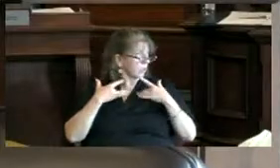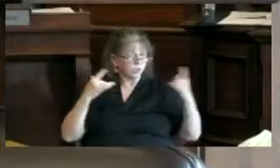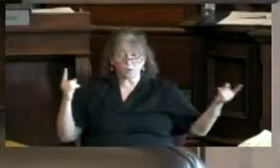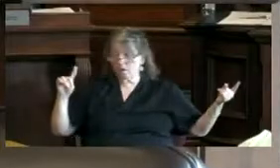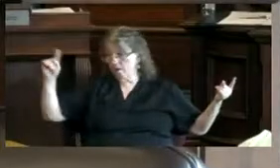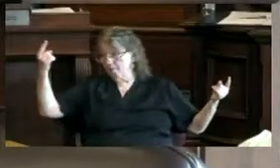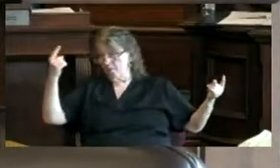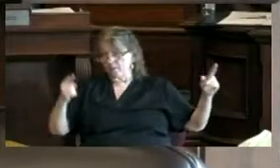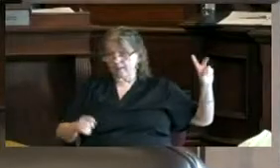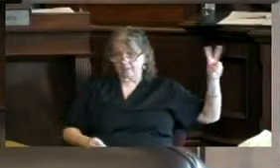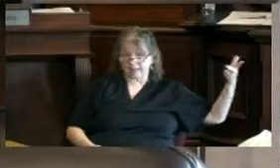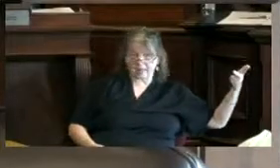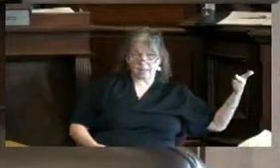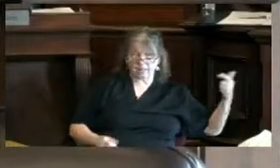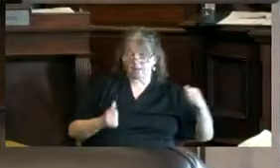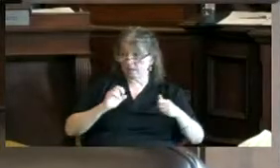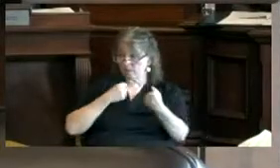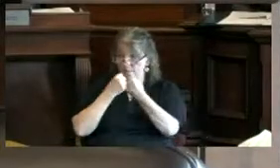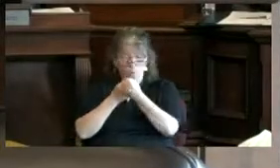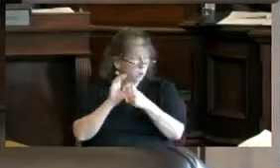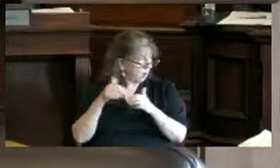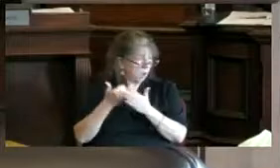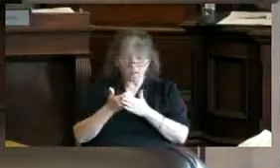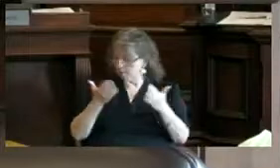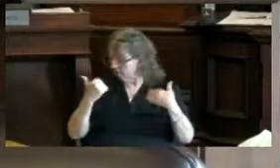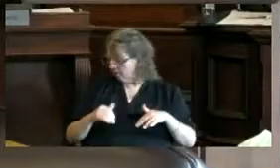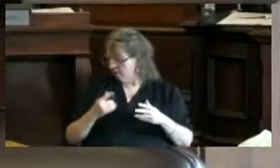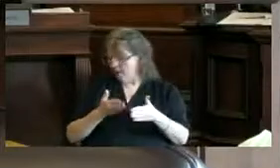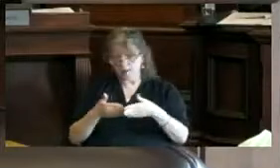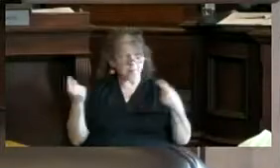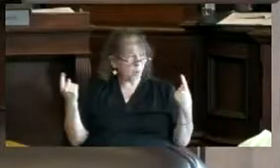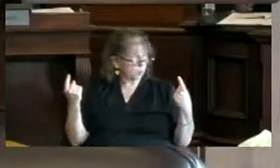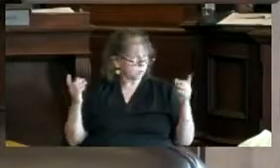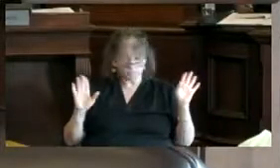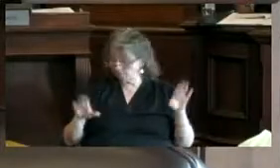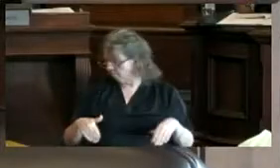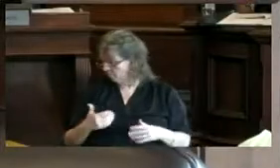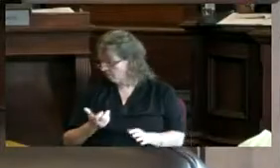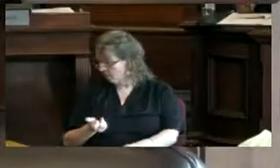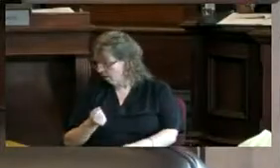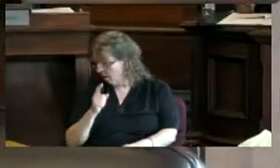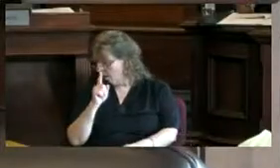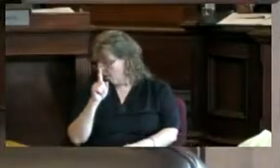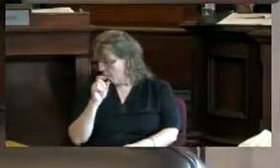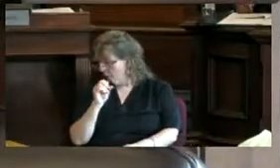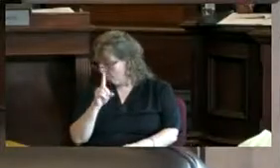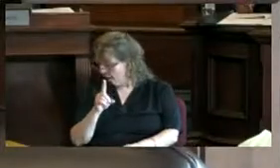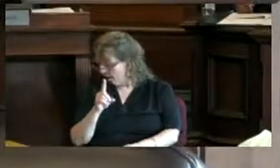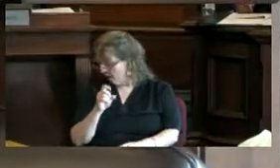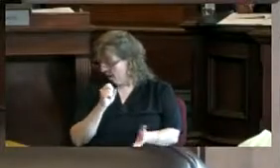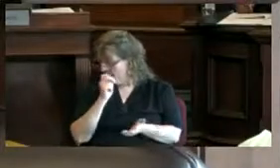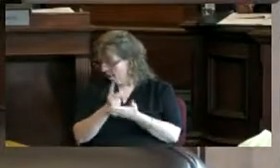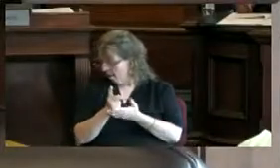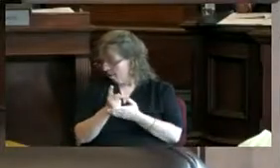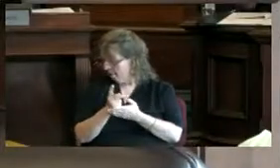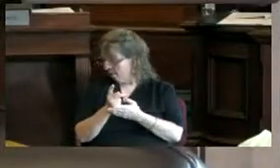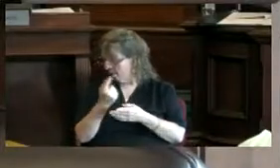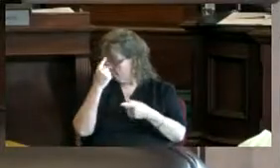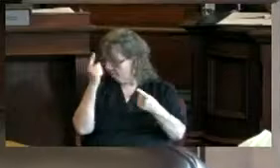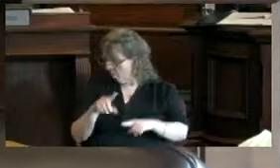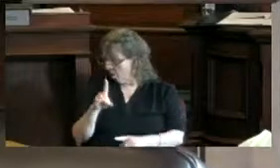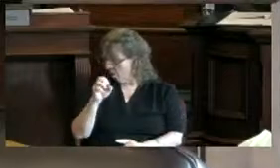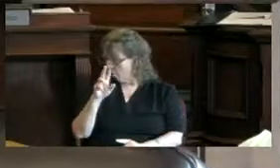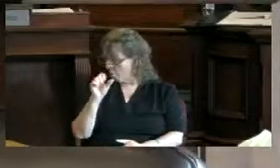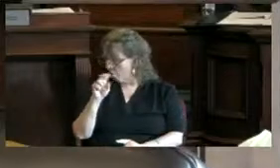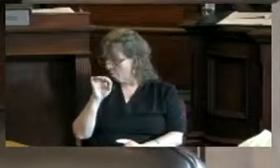Second. All in favor? Aye. Any opposed? And the motion carries. Introductory number